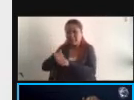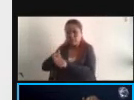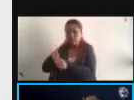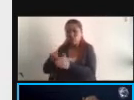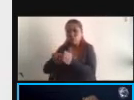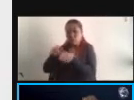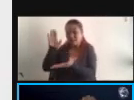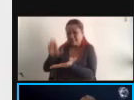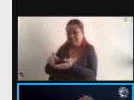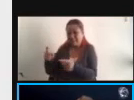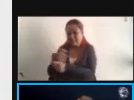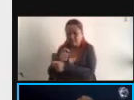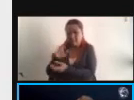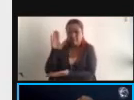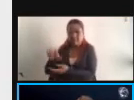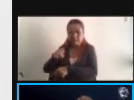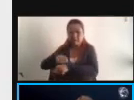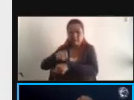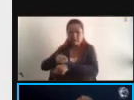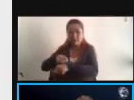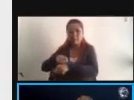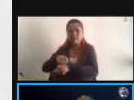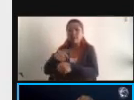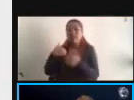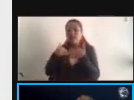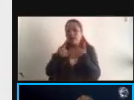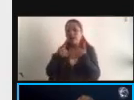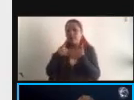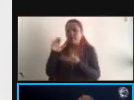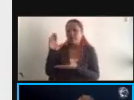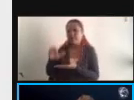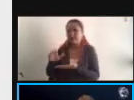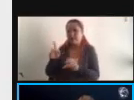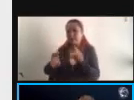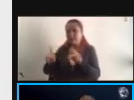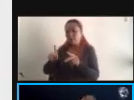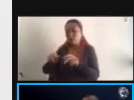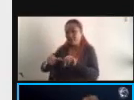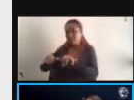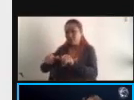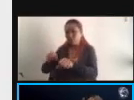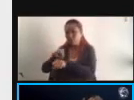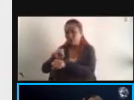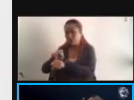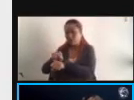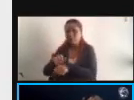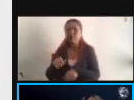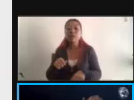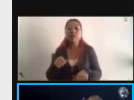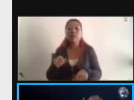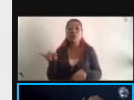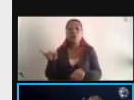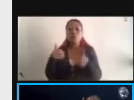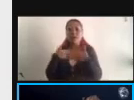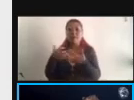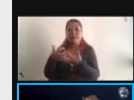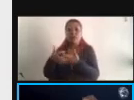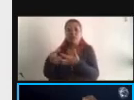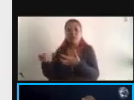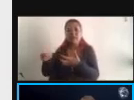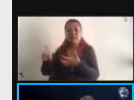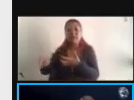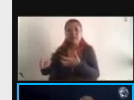less time, and there were fewer mechanics. So by focusing, they also got the engine performance they needed,